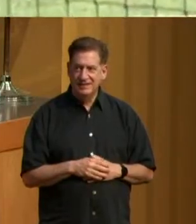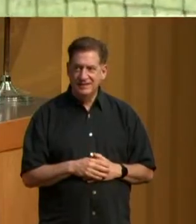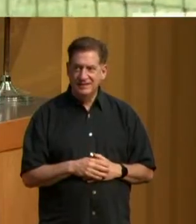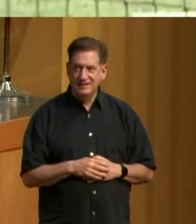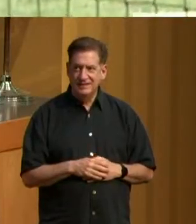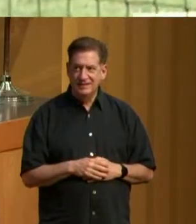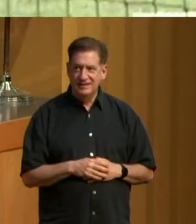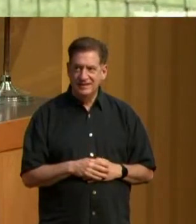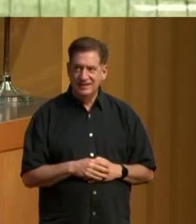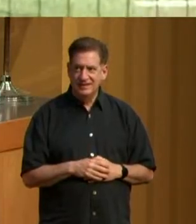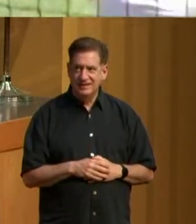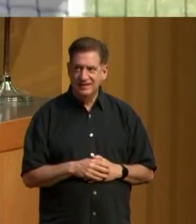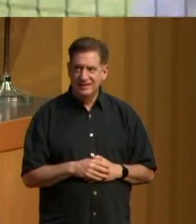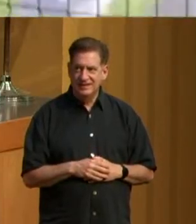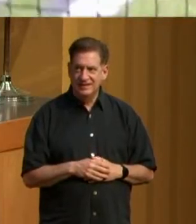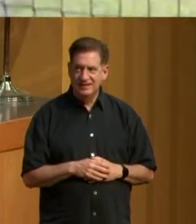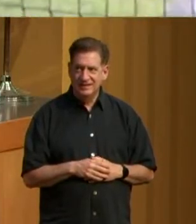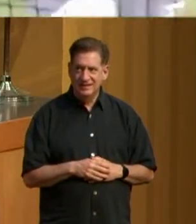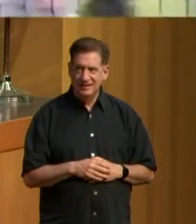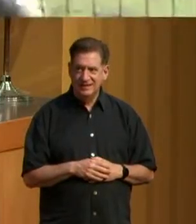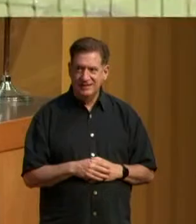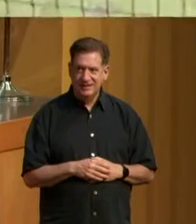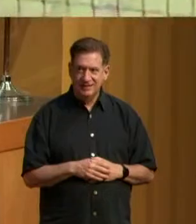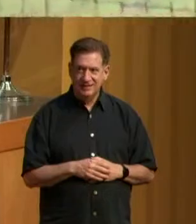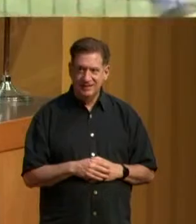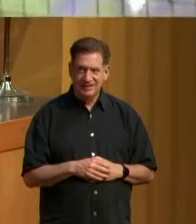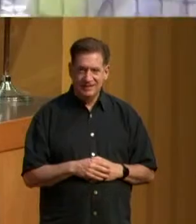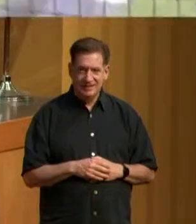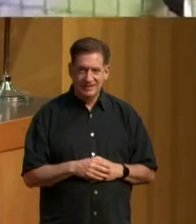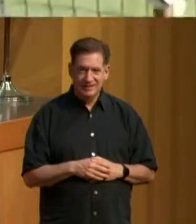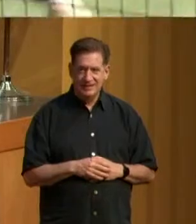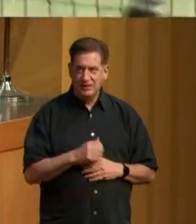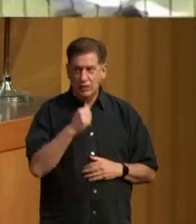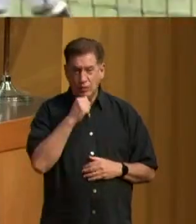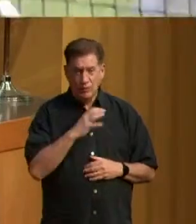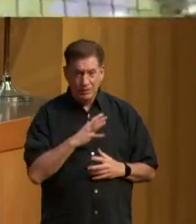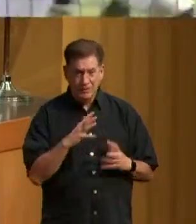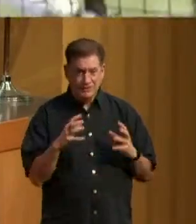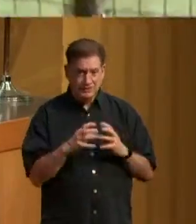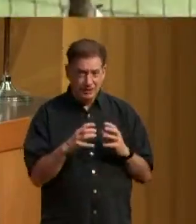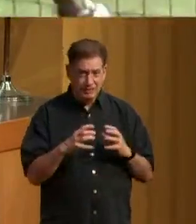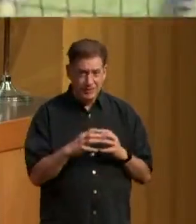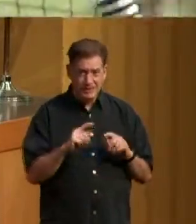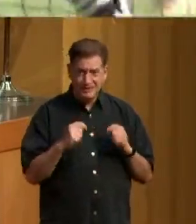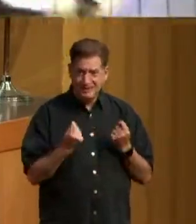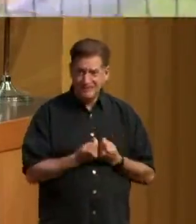And we're happy to bring up our women's softball team.